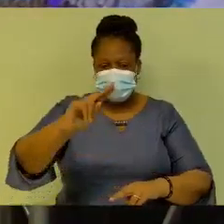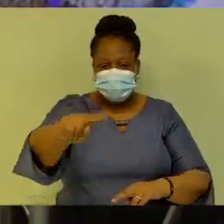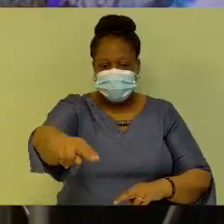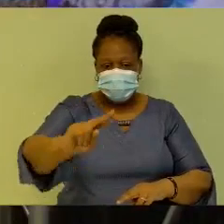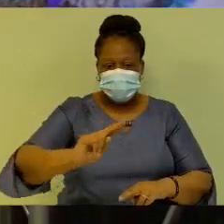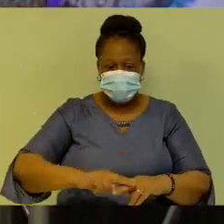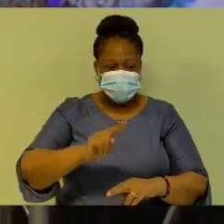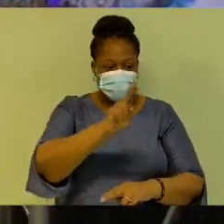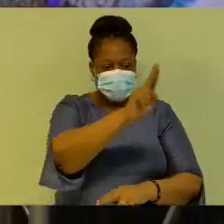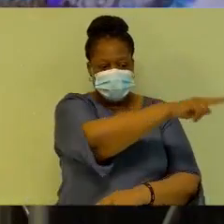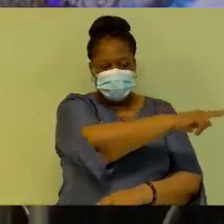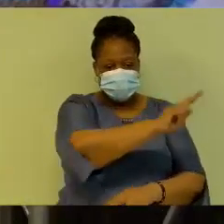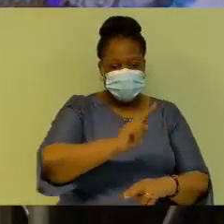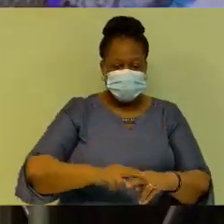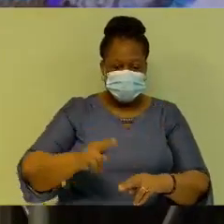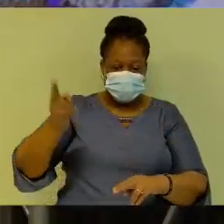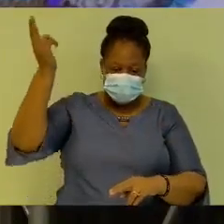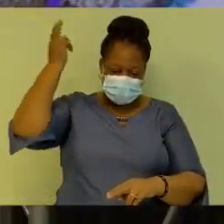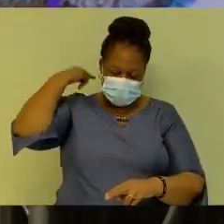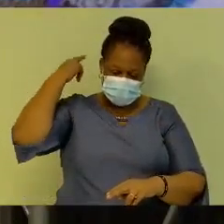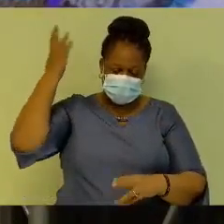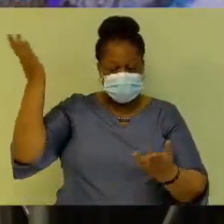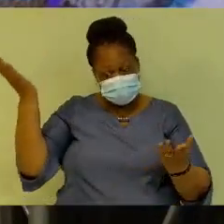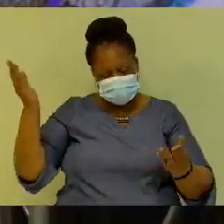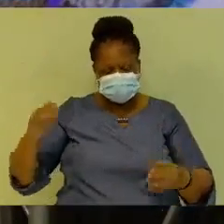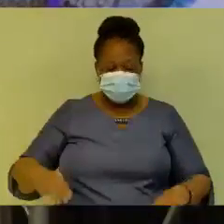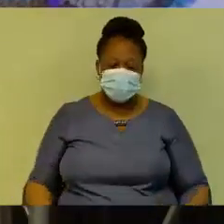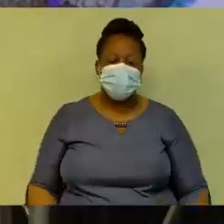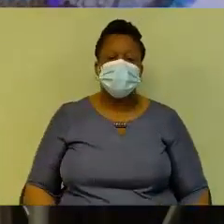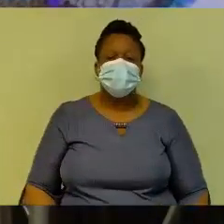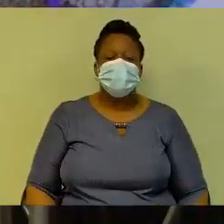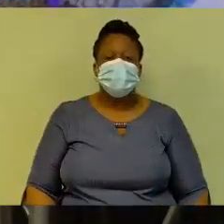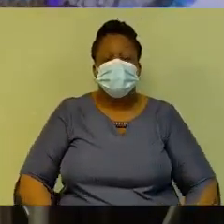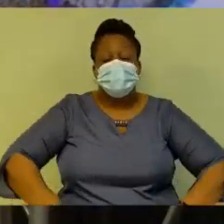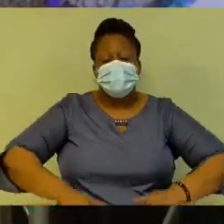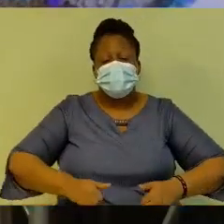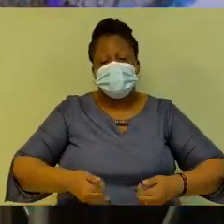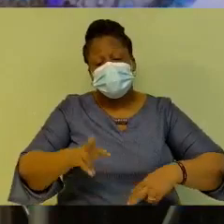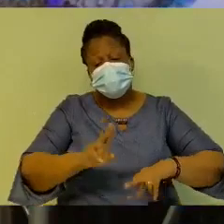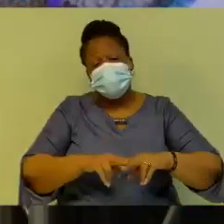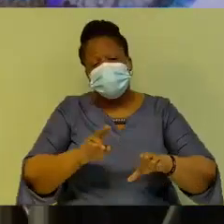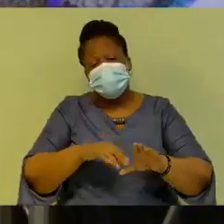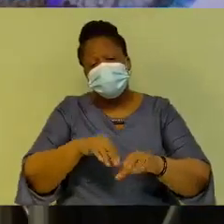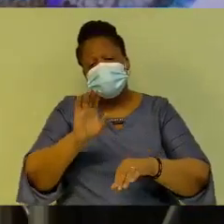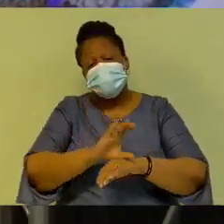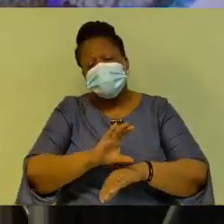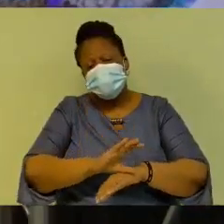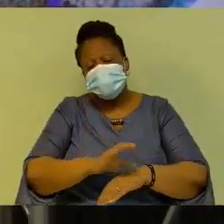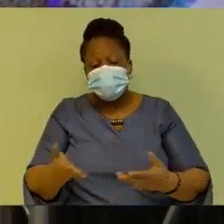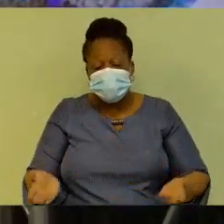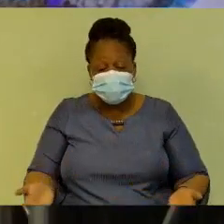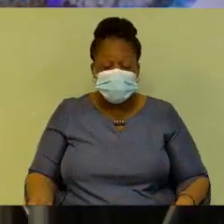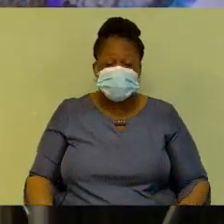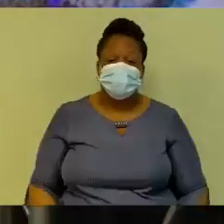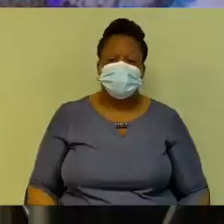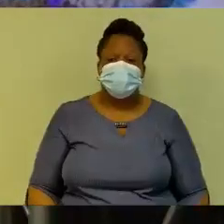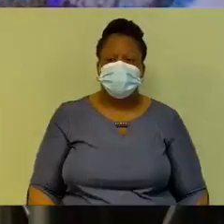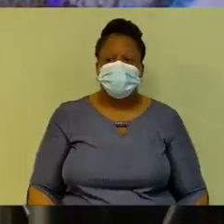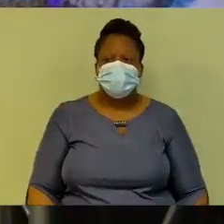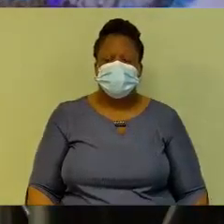We will have a further discussion to include a broader base of faith church